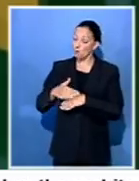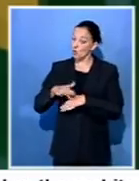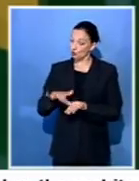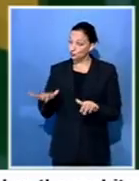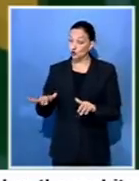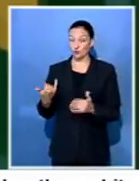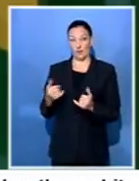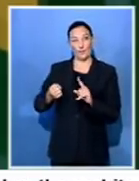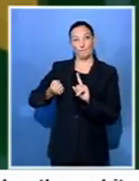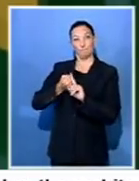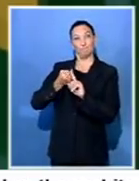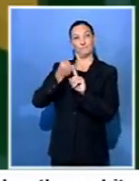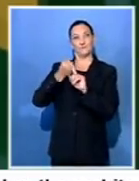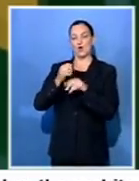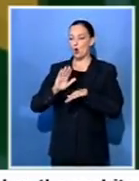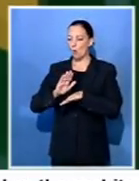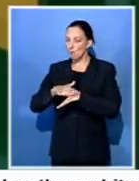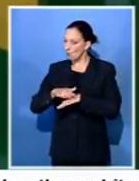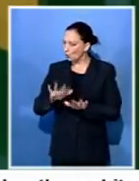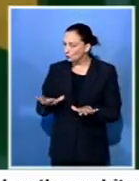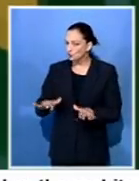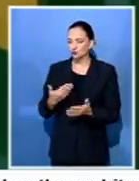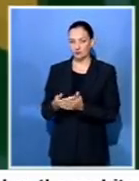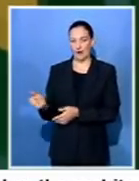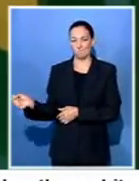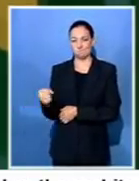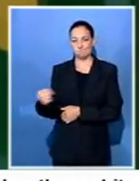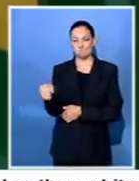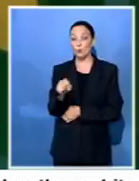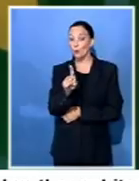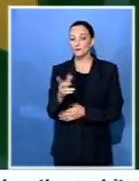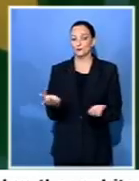thrived, and more children have been able to attend school.